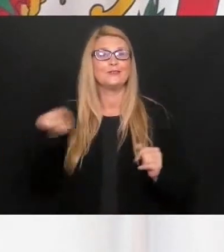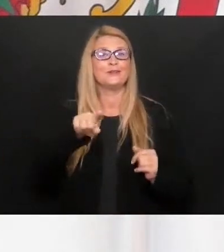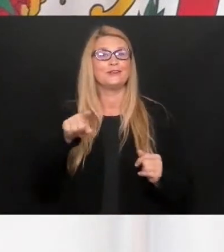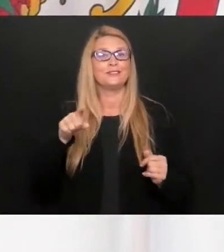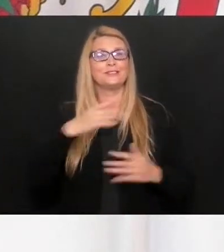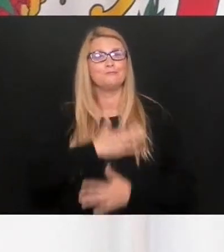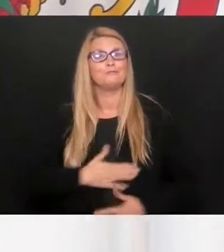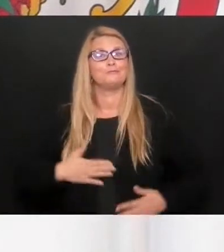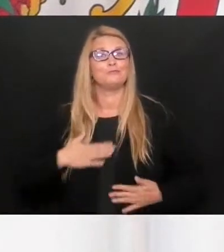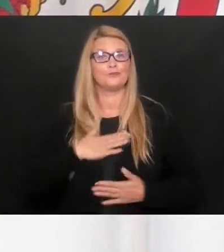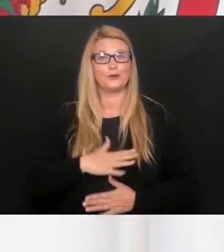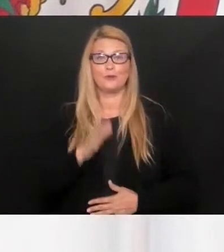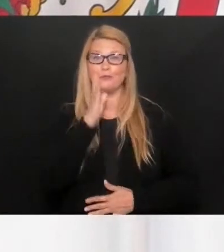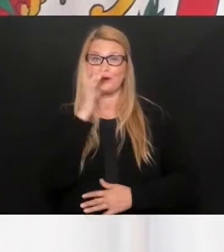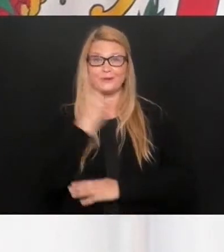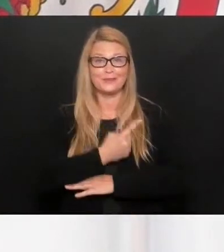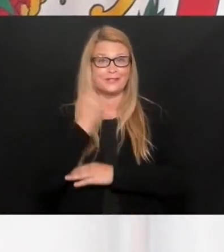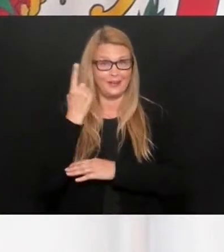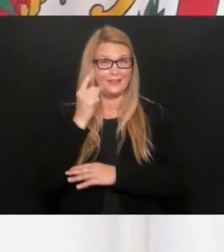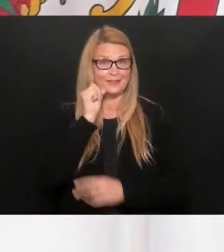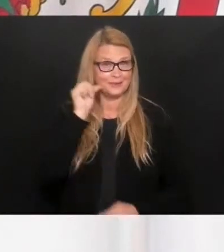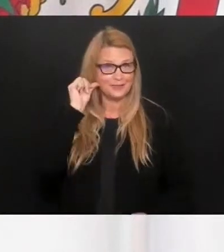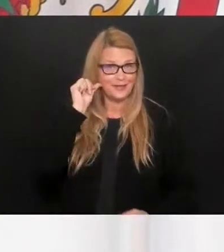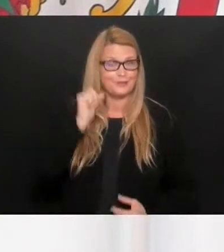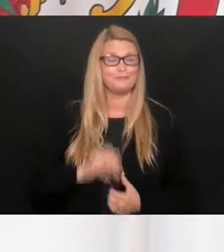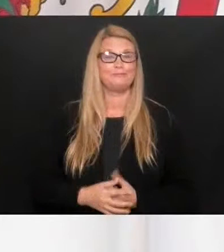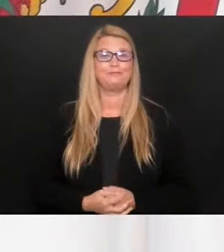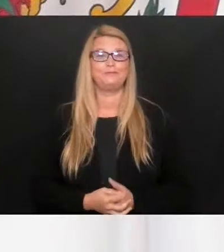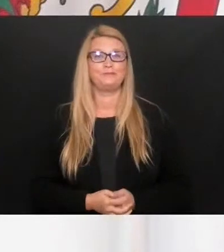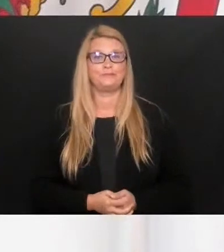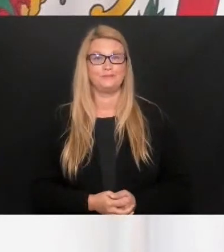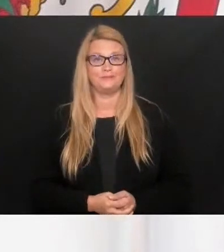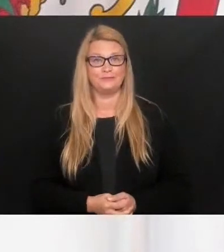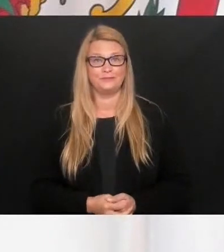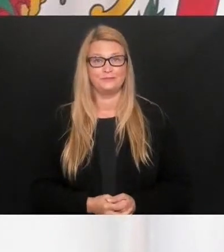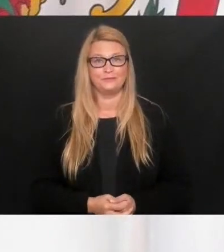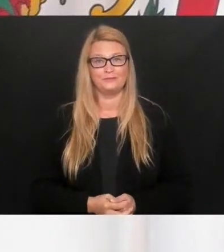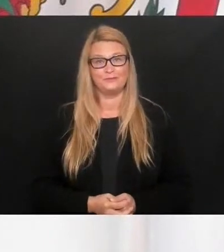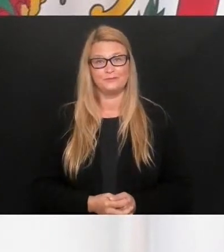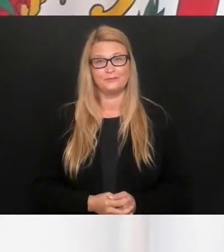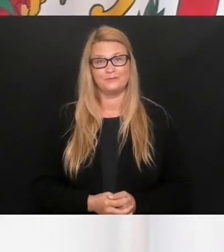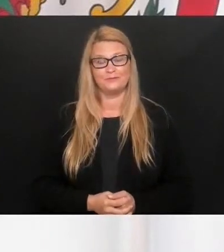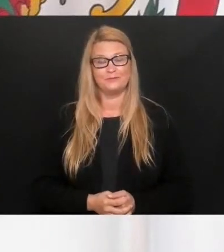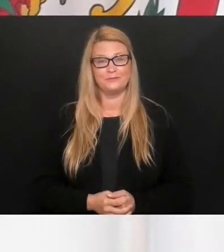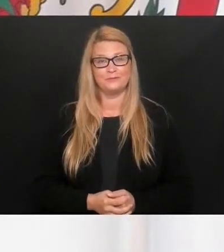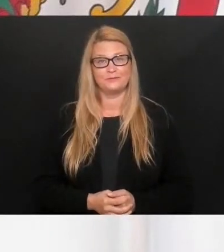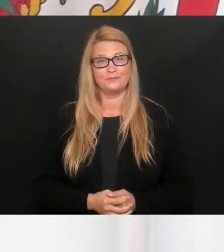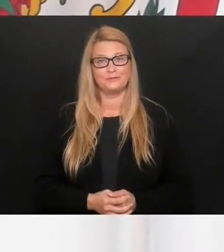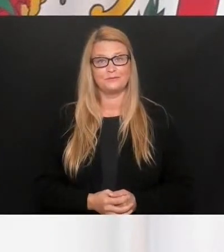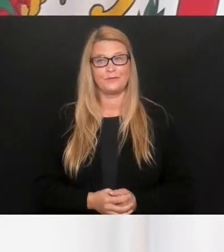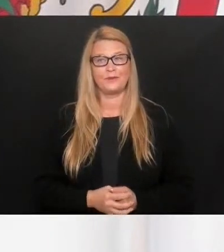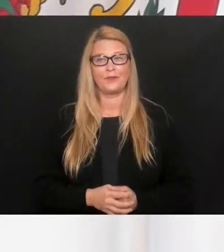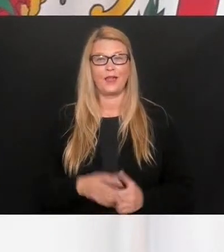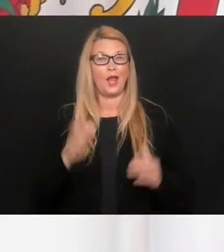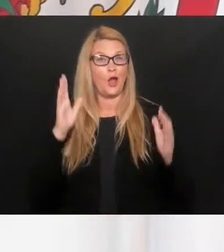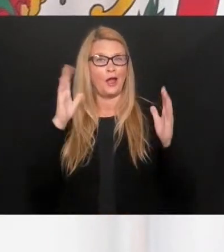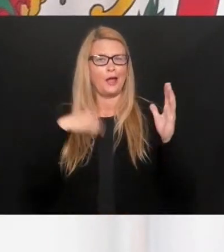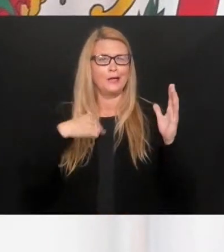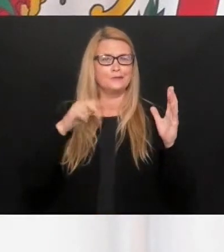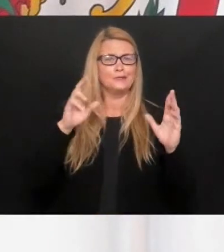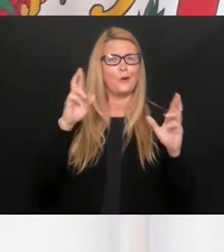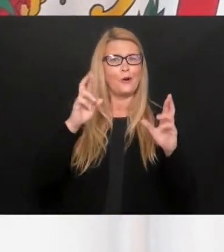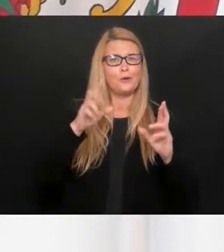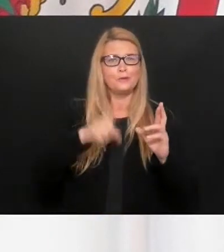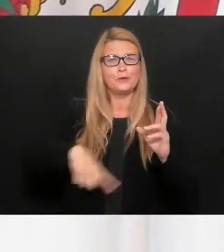Mother's Day. And you know, I hope we all took time to keep in